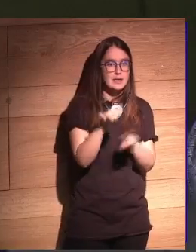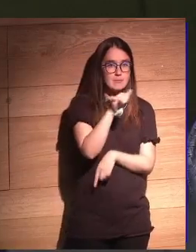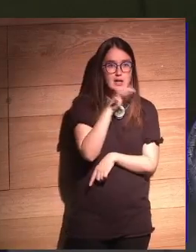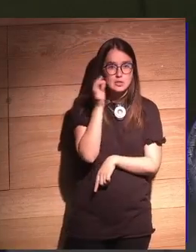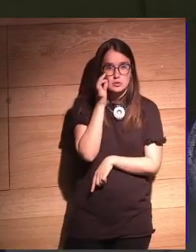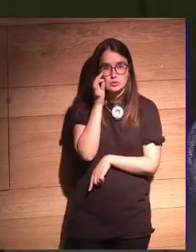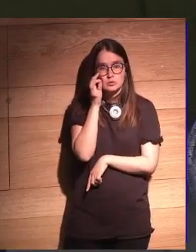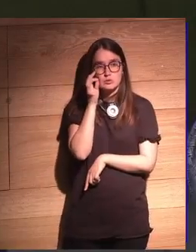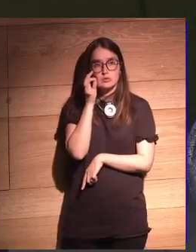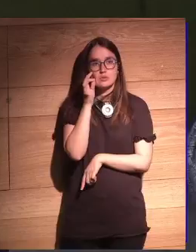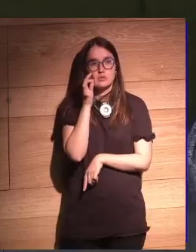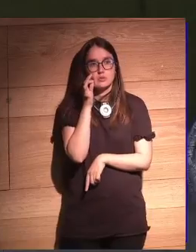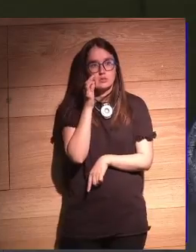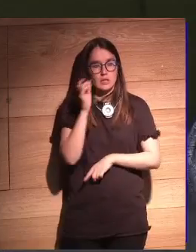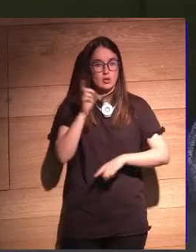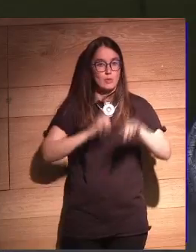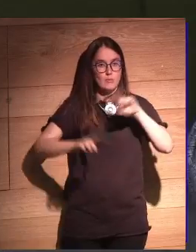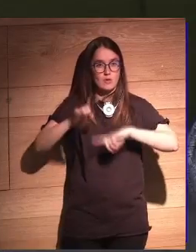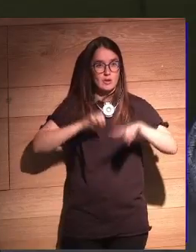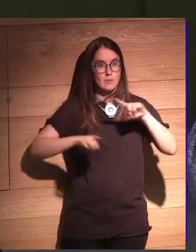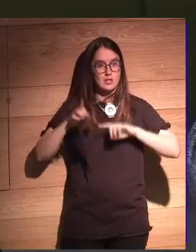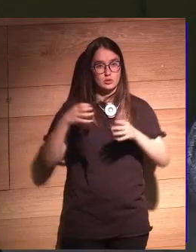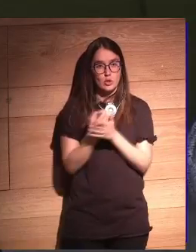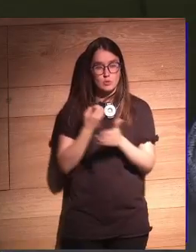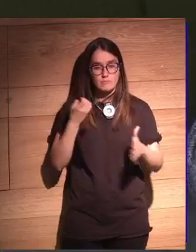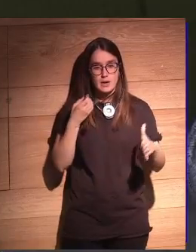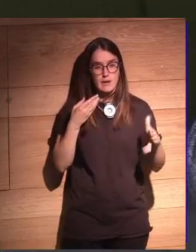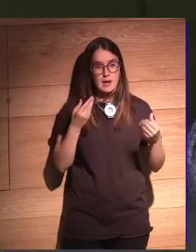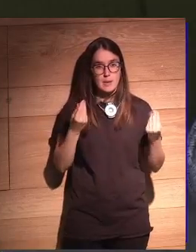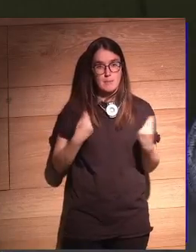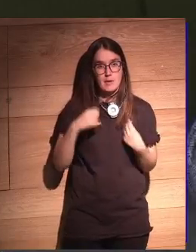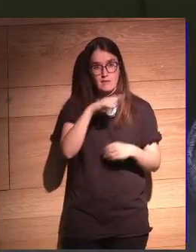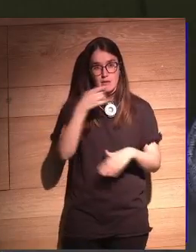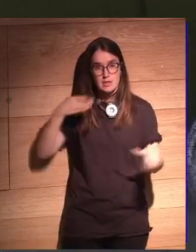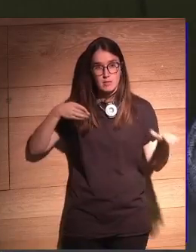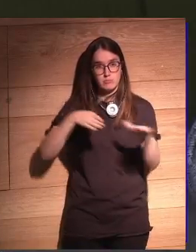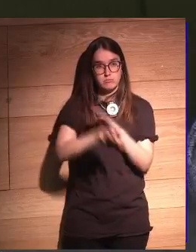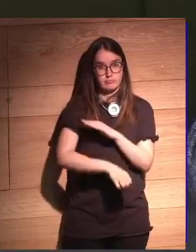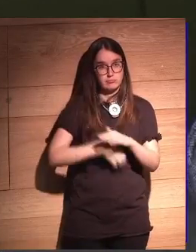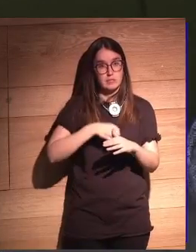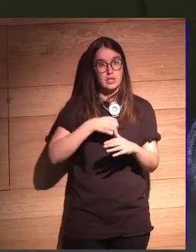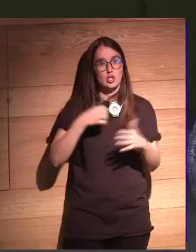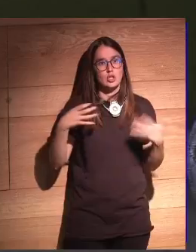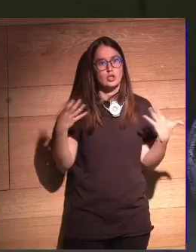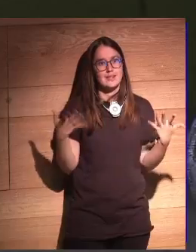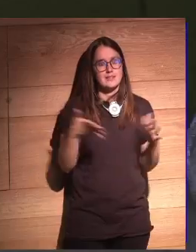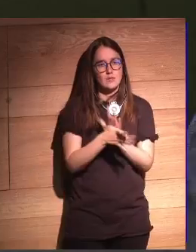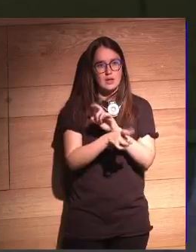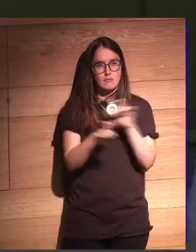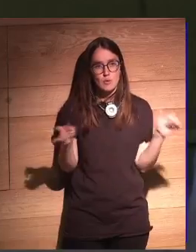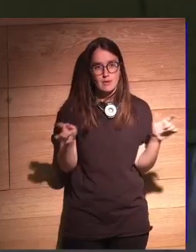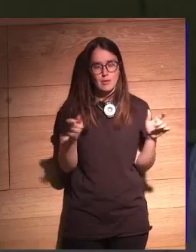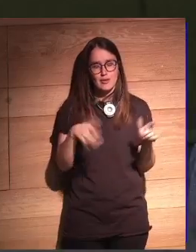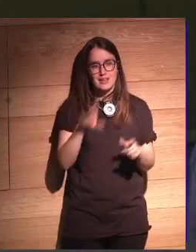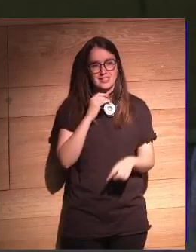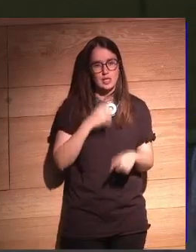All of us have children or brothers or sisters or relatives who are struggling to have